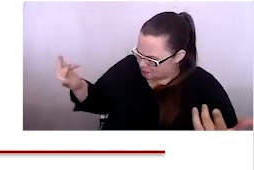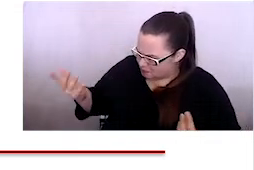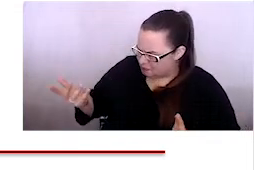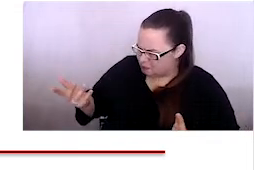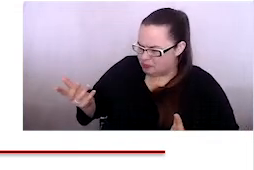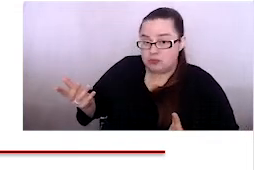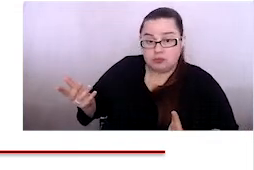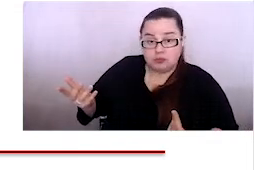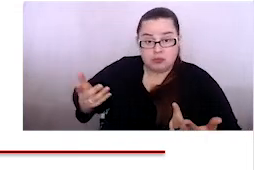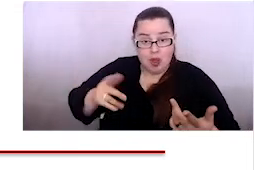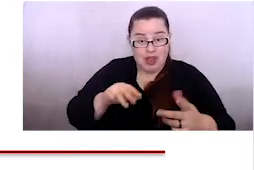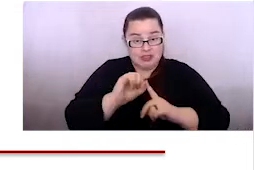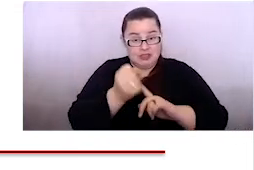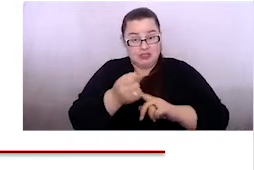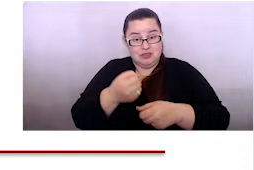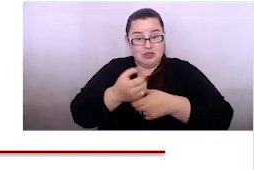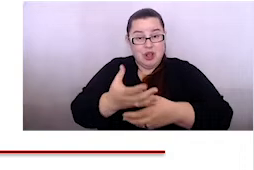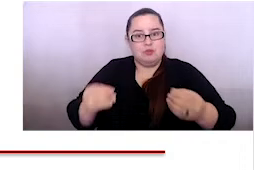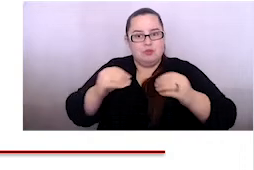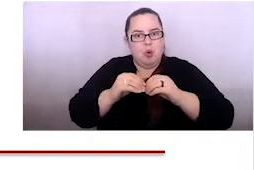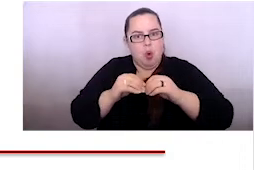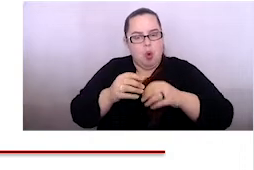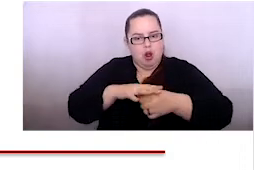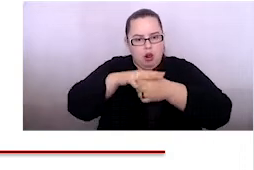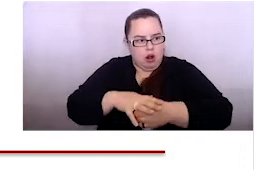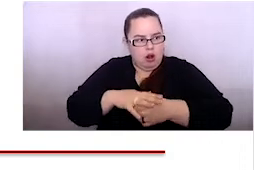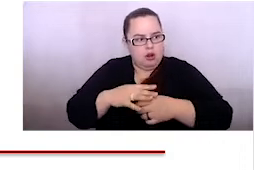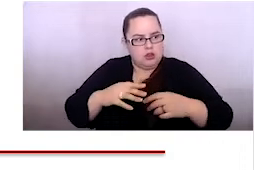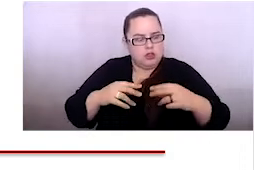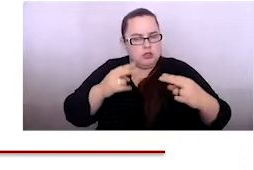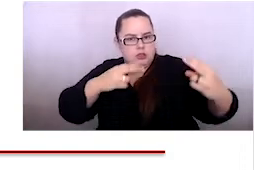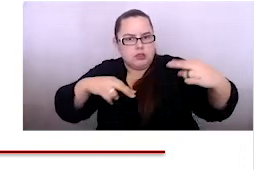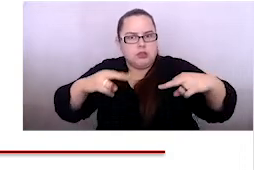like this can cause even more stress between the older generation and younger generation.